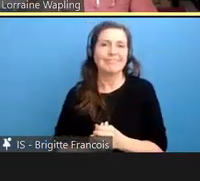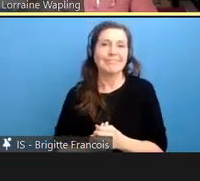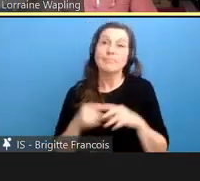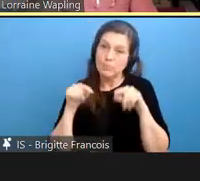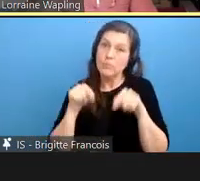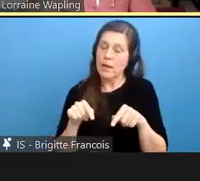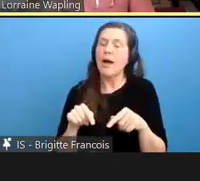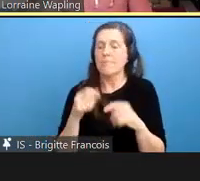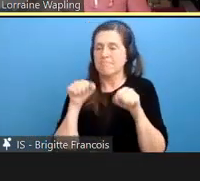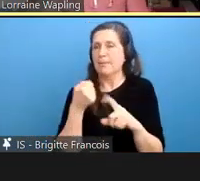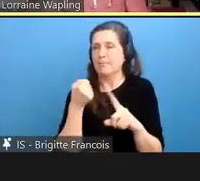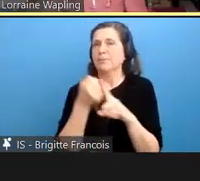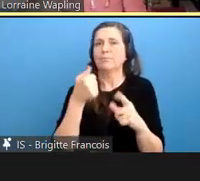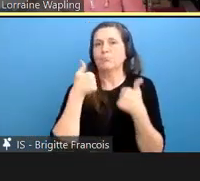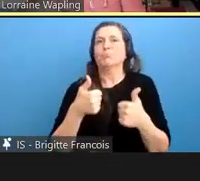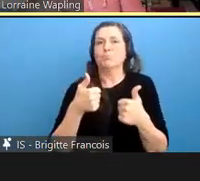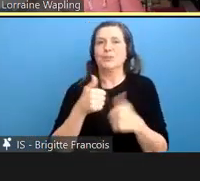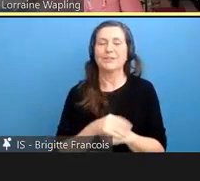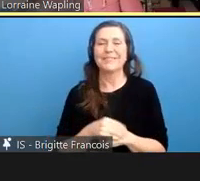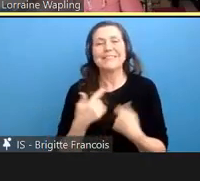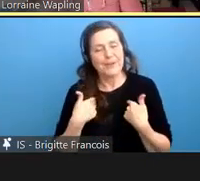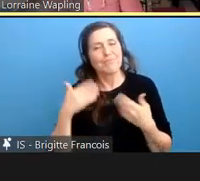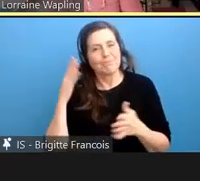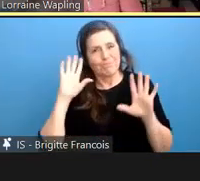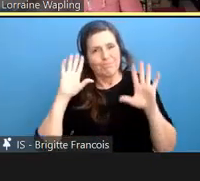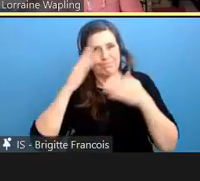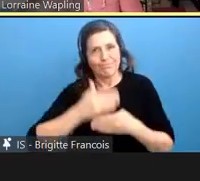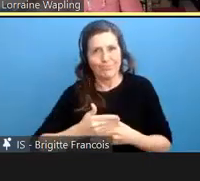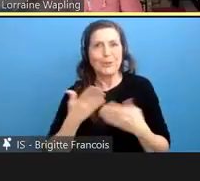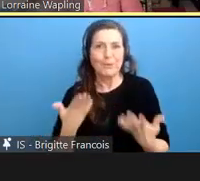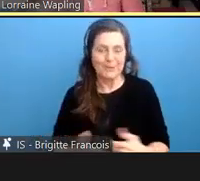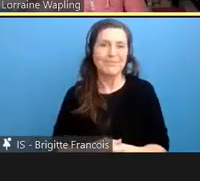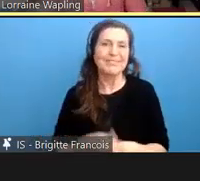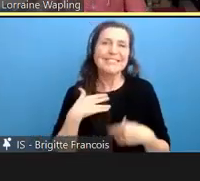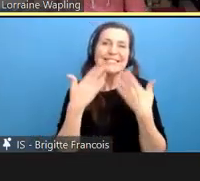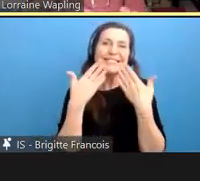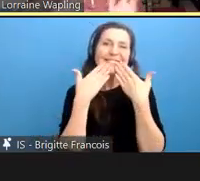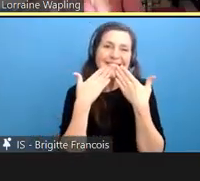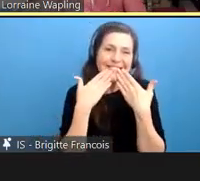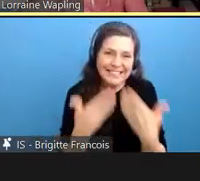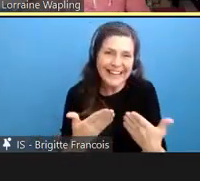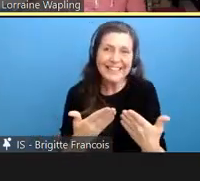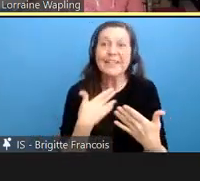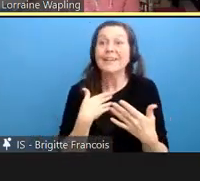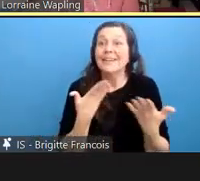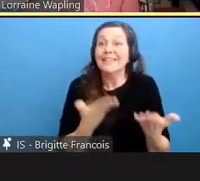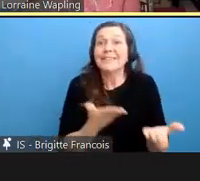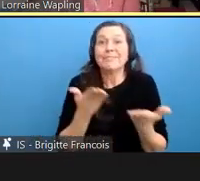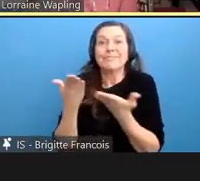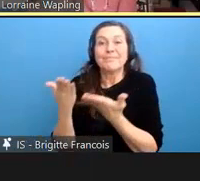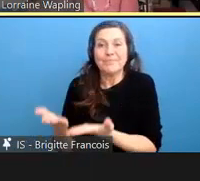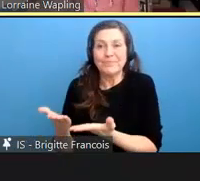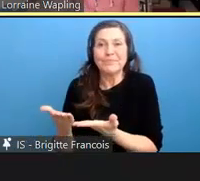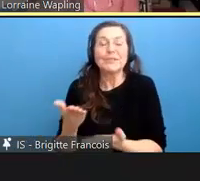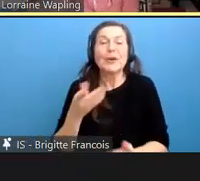making a difference. I'm going to leave it there and thank you very much for listening, and I'm going to hand over to the wonderful